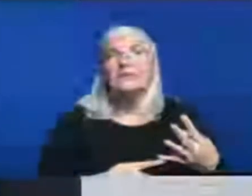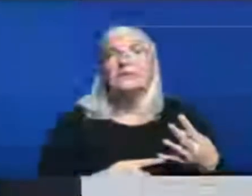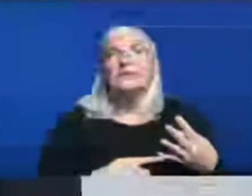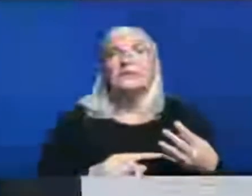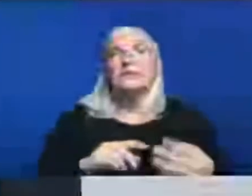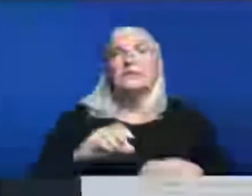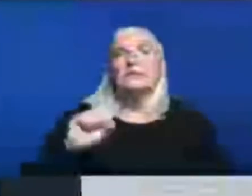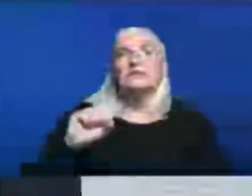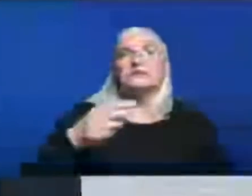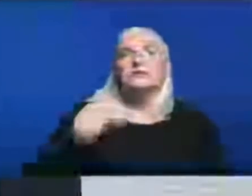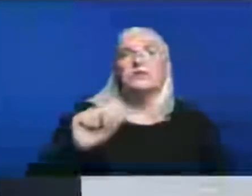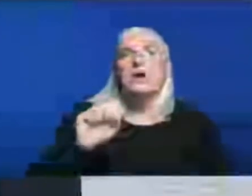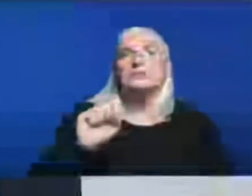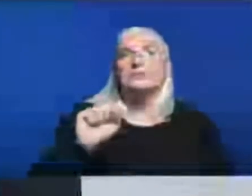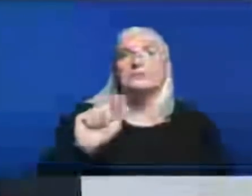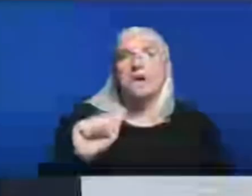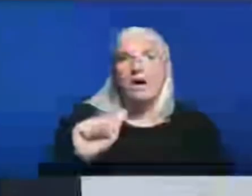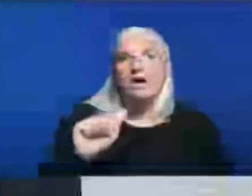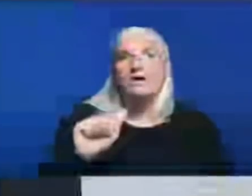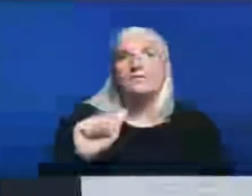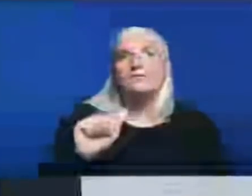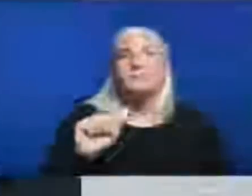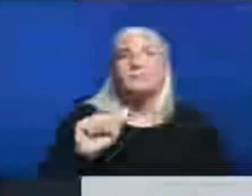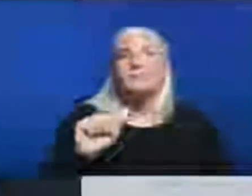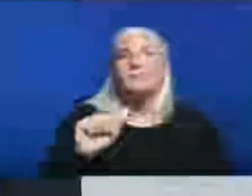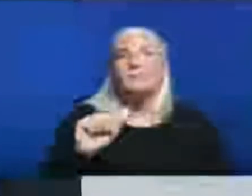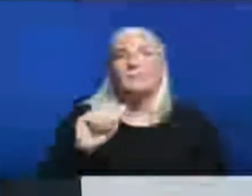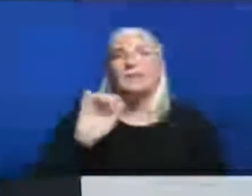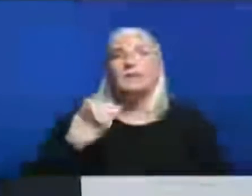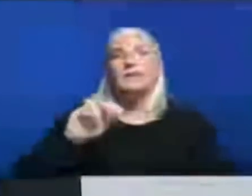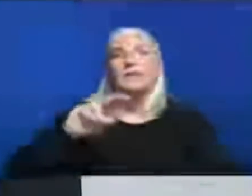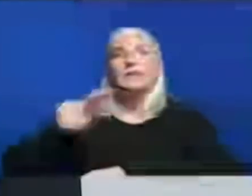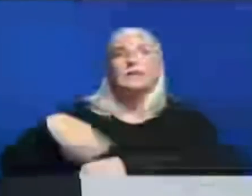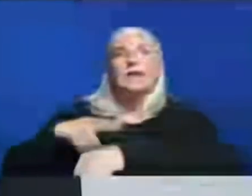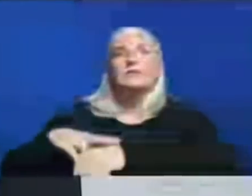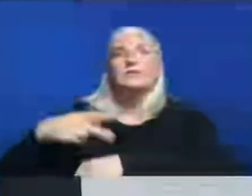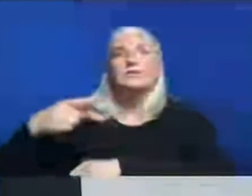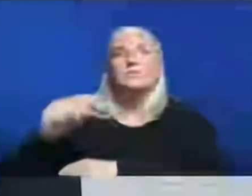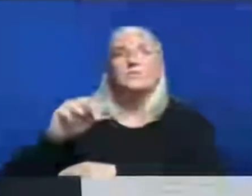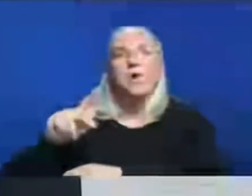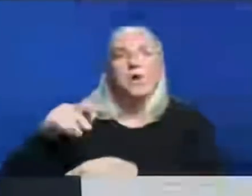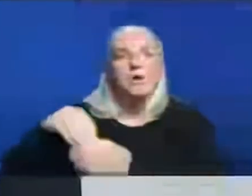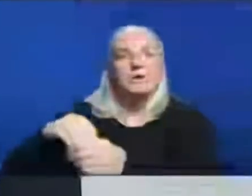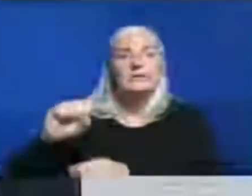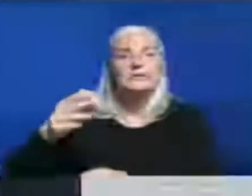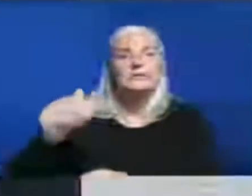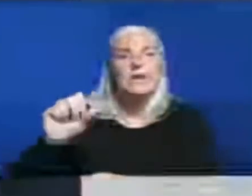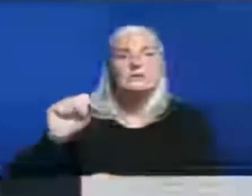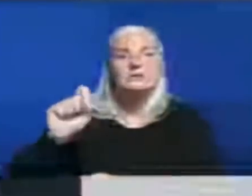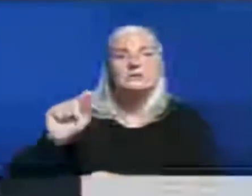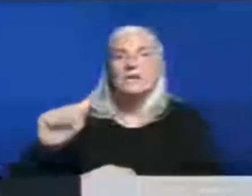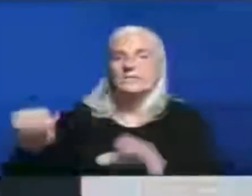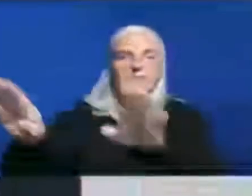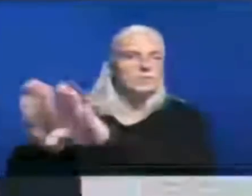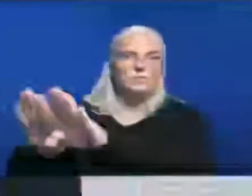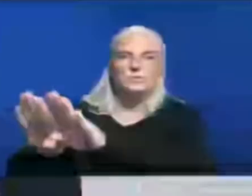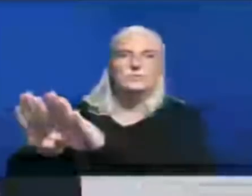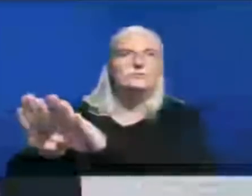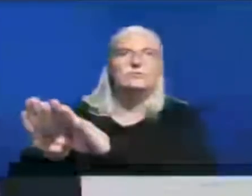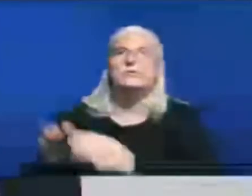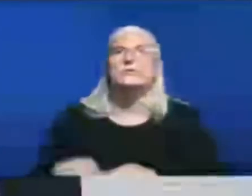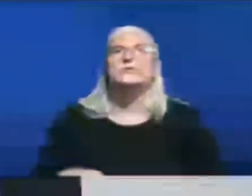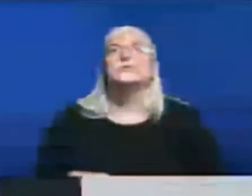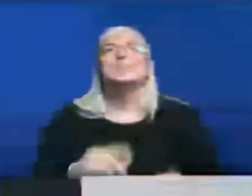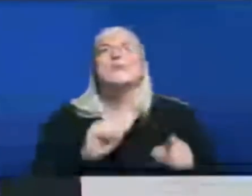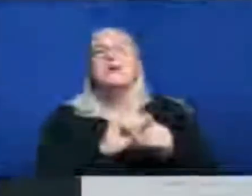is closed. The National Park Service it's closed, I'm sorry. Lassen County is